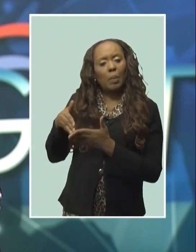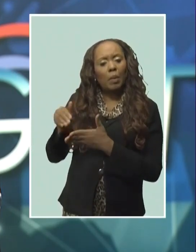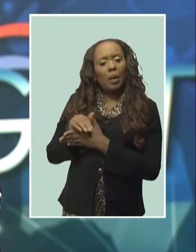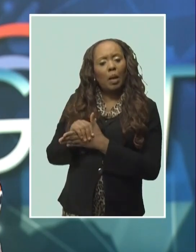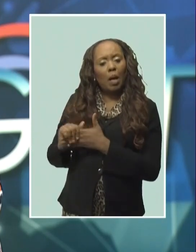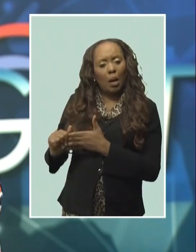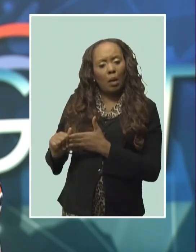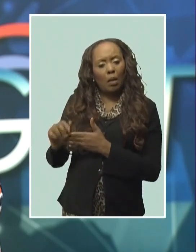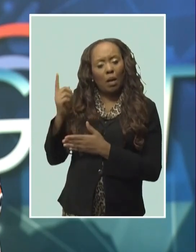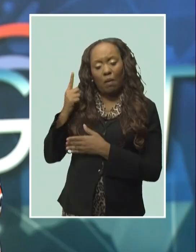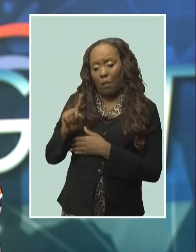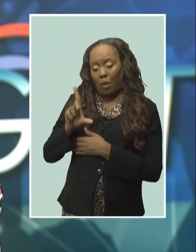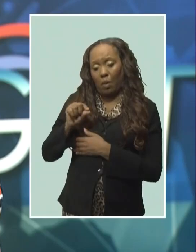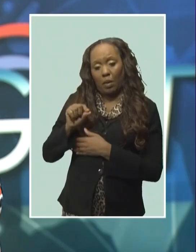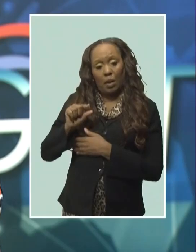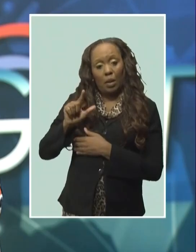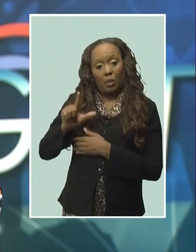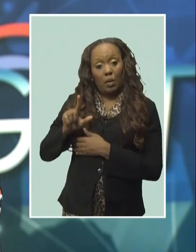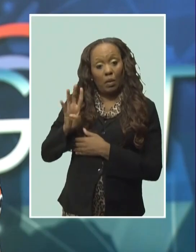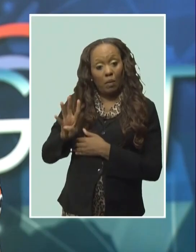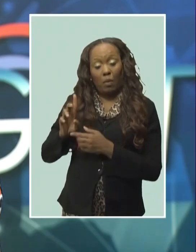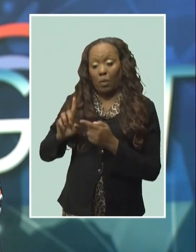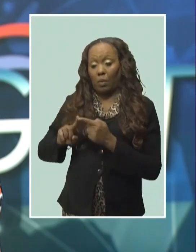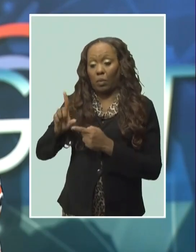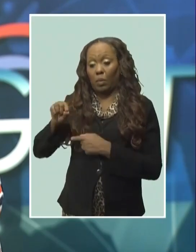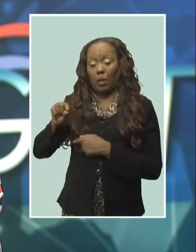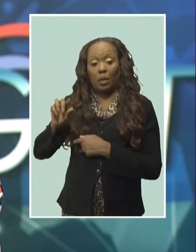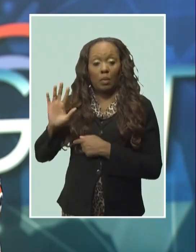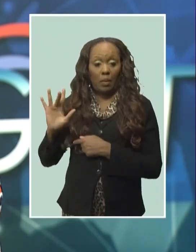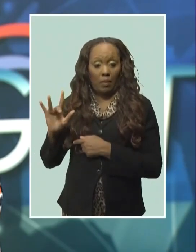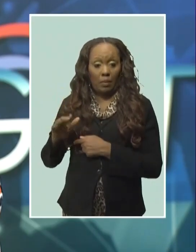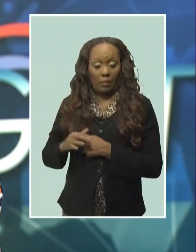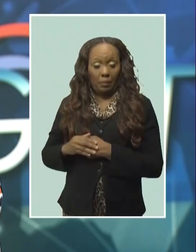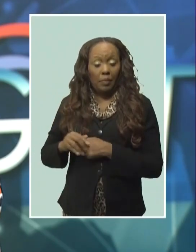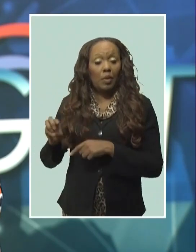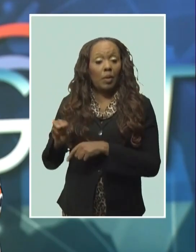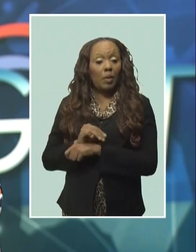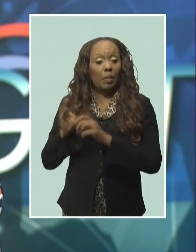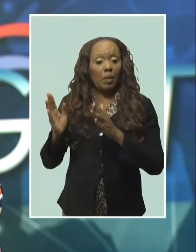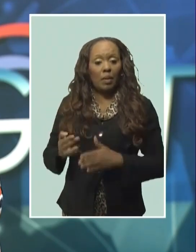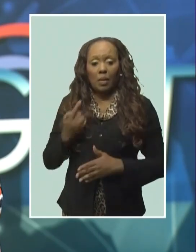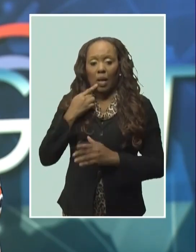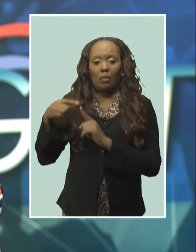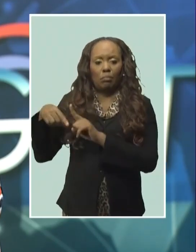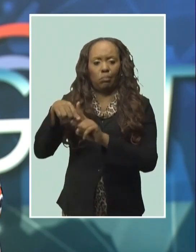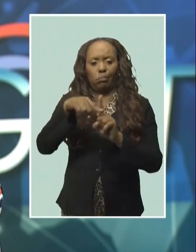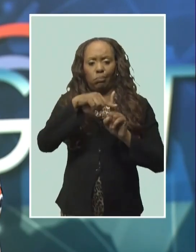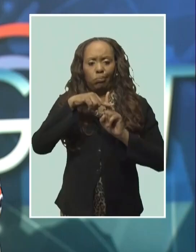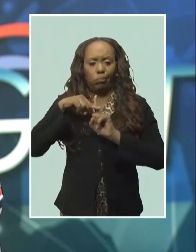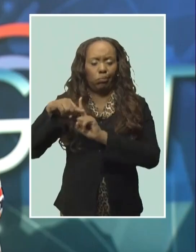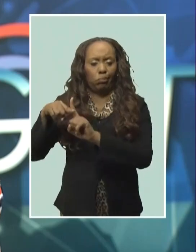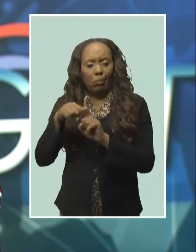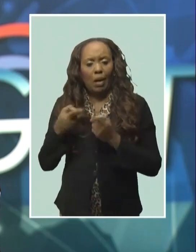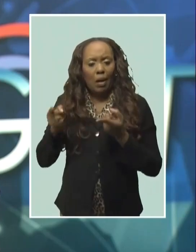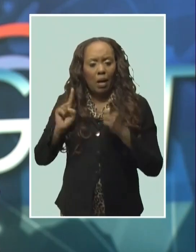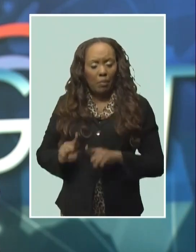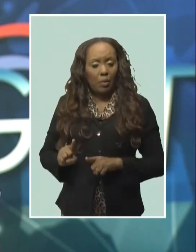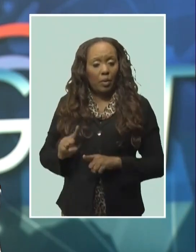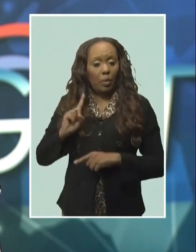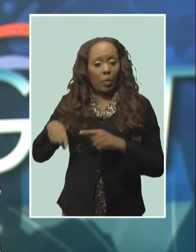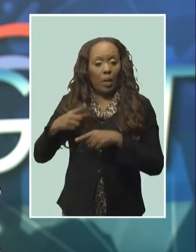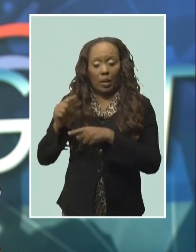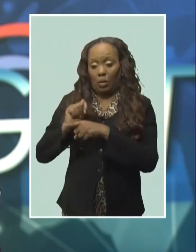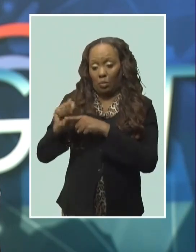his ministry for 2024 to 2025. Minister Griffith says positives have resulted from the training programs